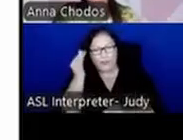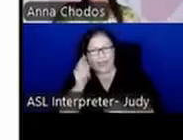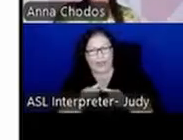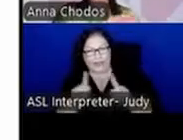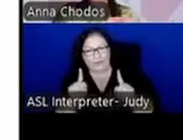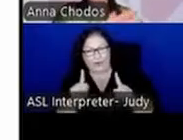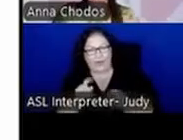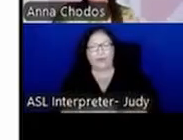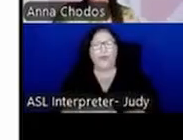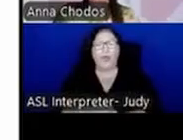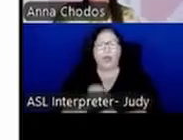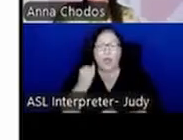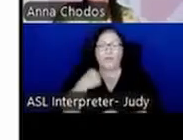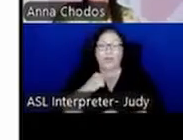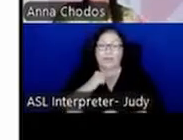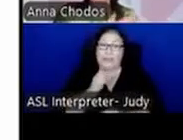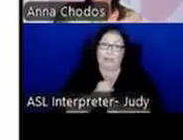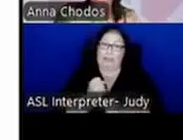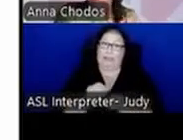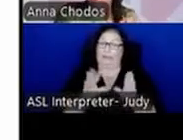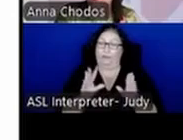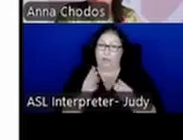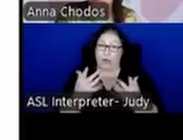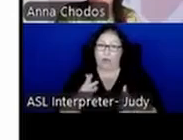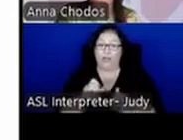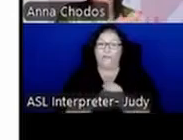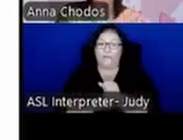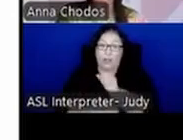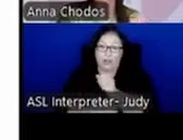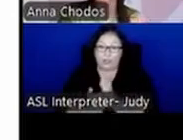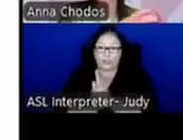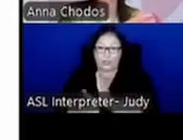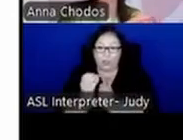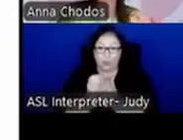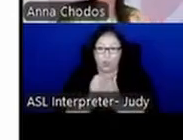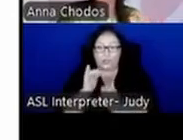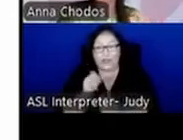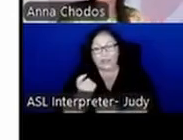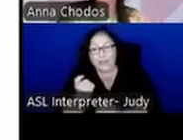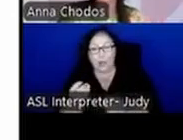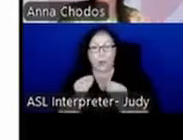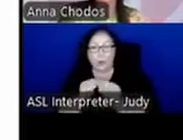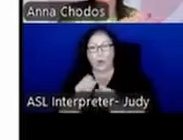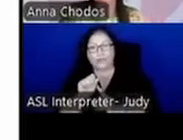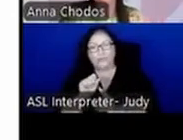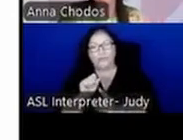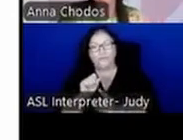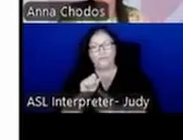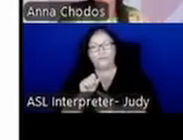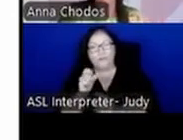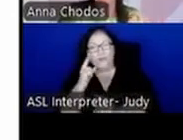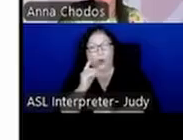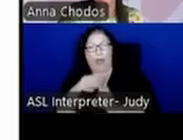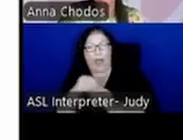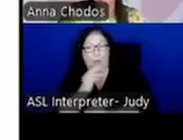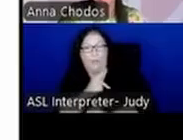make it explicit already, the foundational skills course is a little more situated in an outpatient setting, like a regular primary